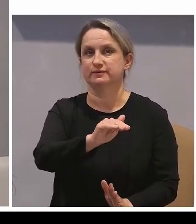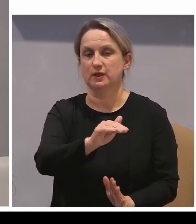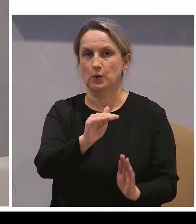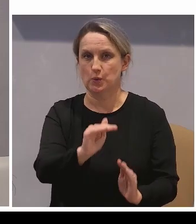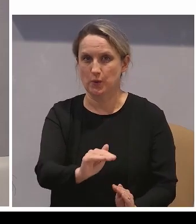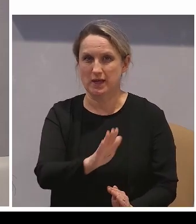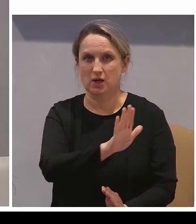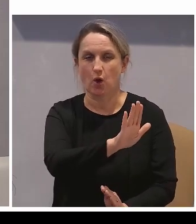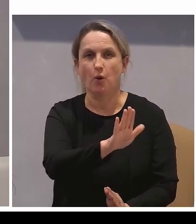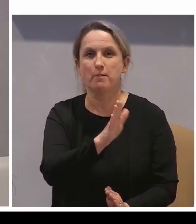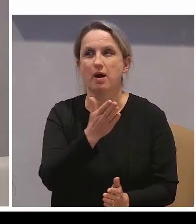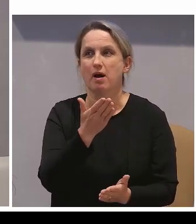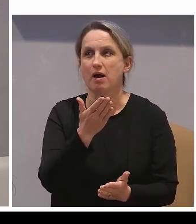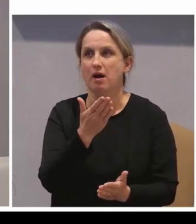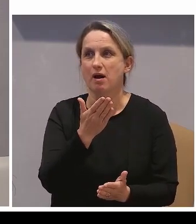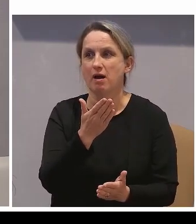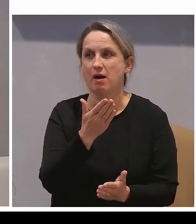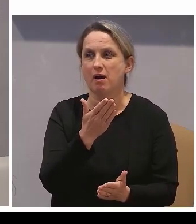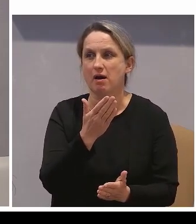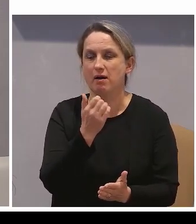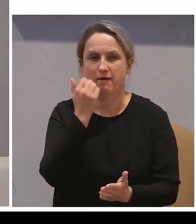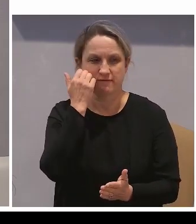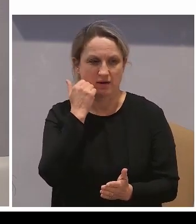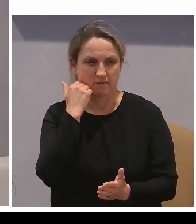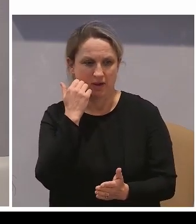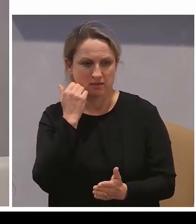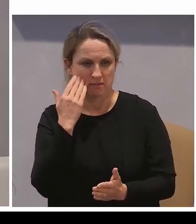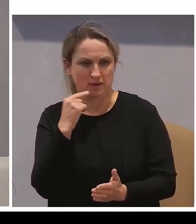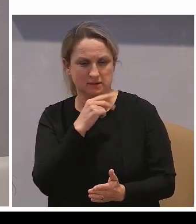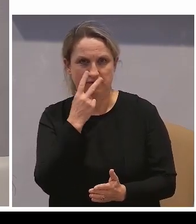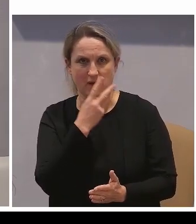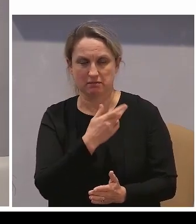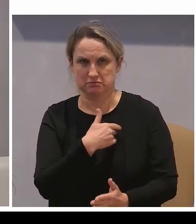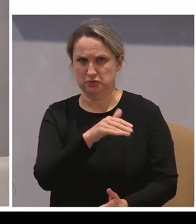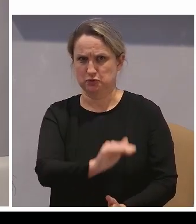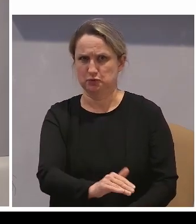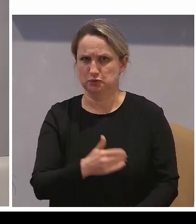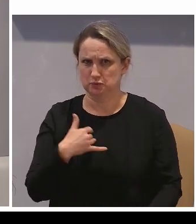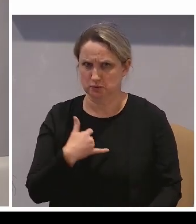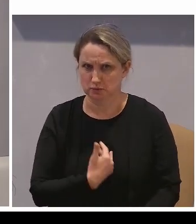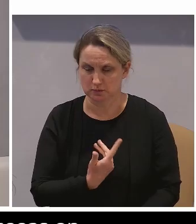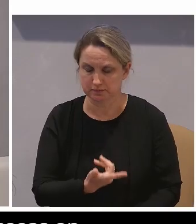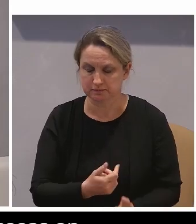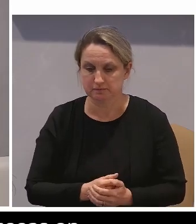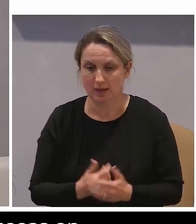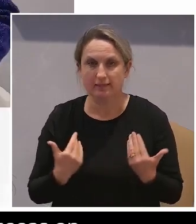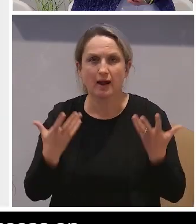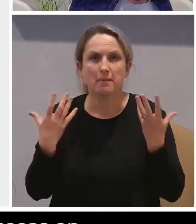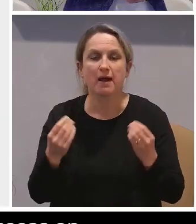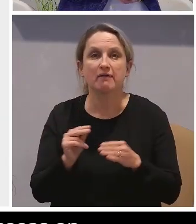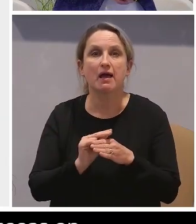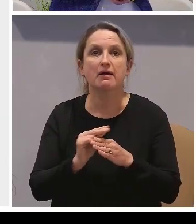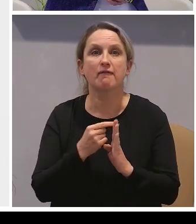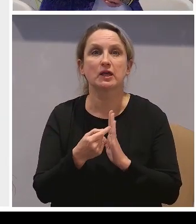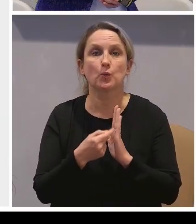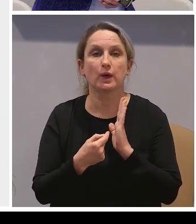lühikesed very characteristic oma feature of vanemate Turner jaoks. syndrome. Ja Children are very selle short. tänapäevase ravijuhise